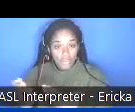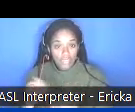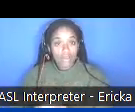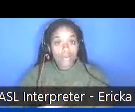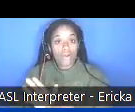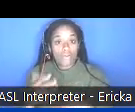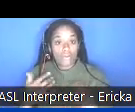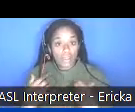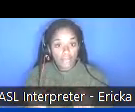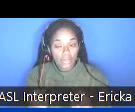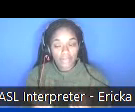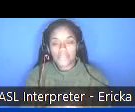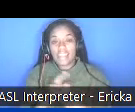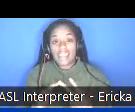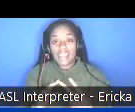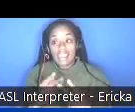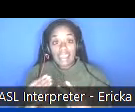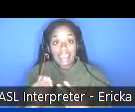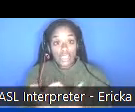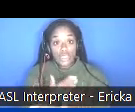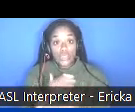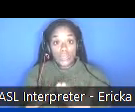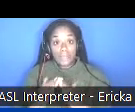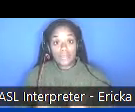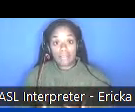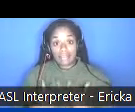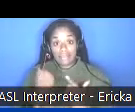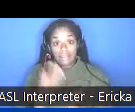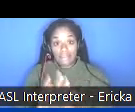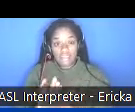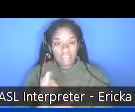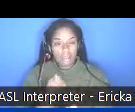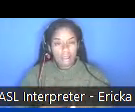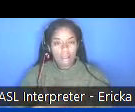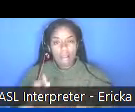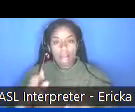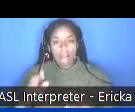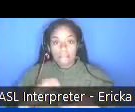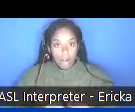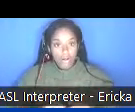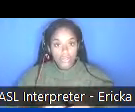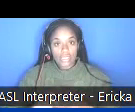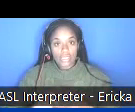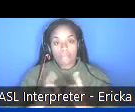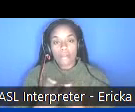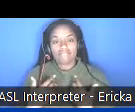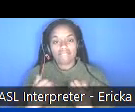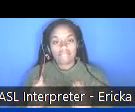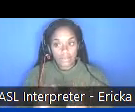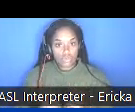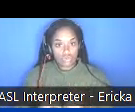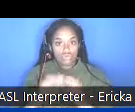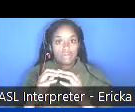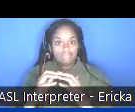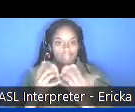recovery, and a new community living fund that our partners at the Department of Rehabilitation are launching, which is